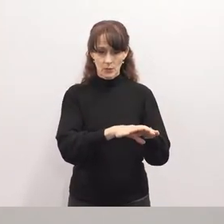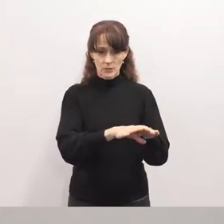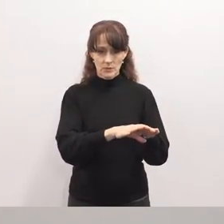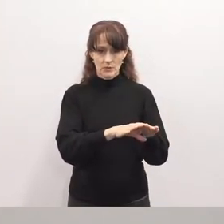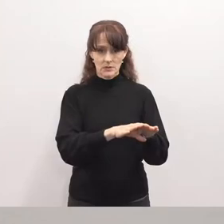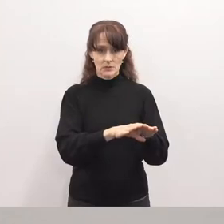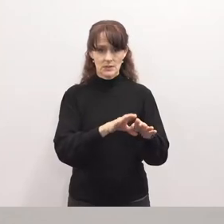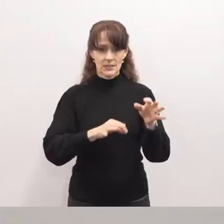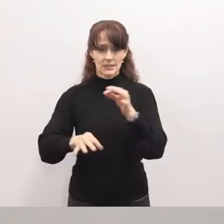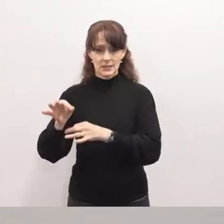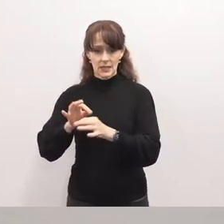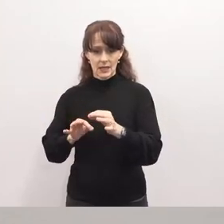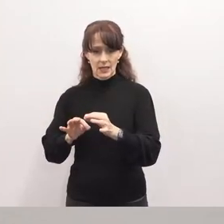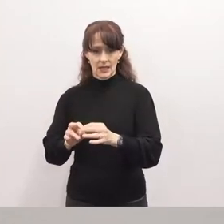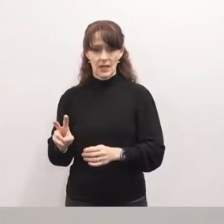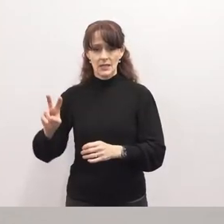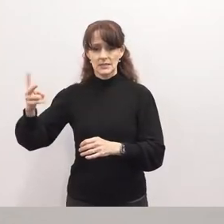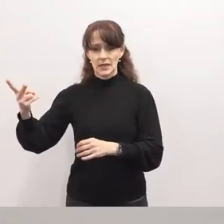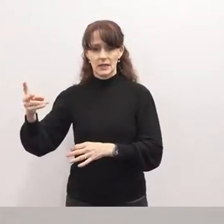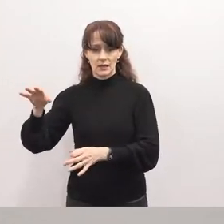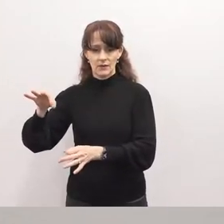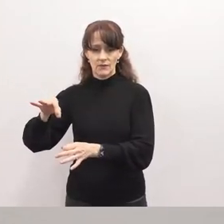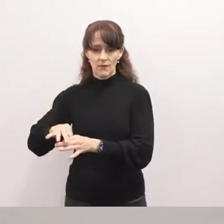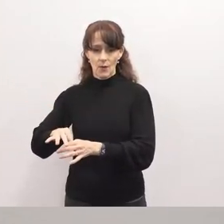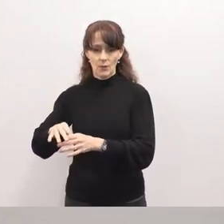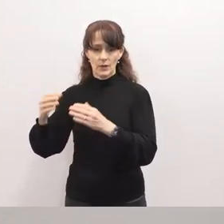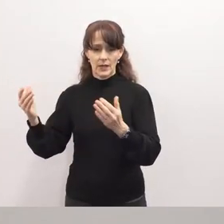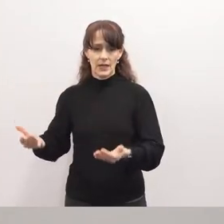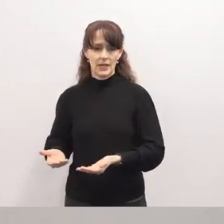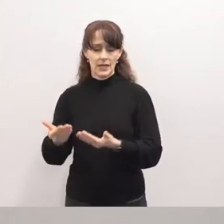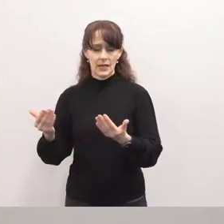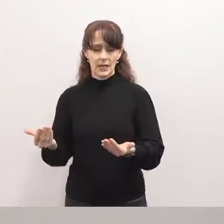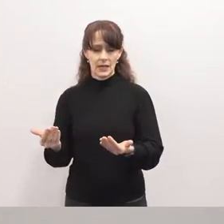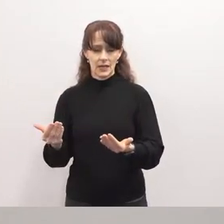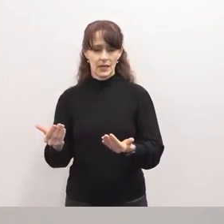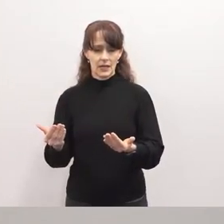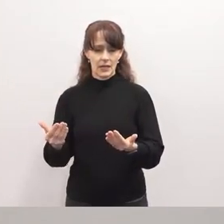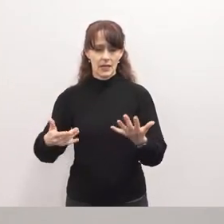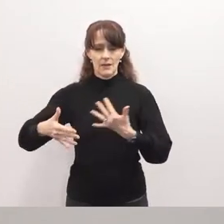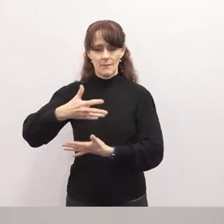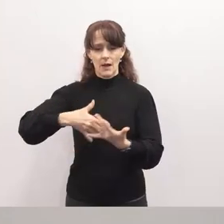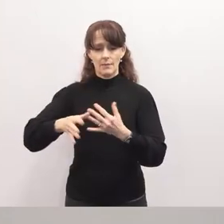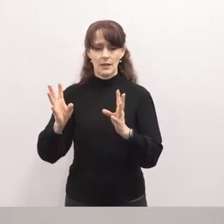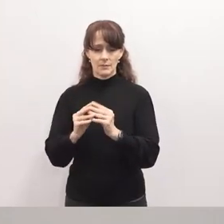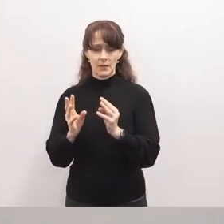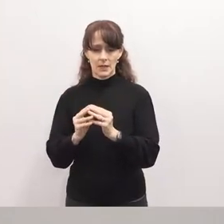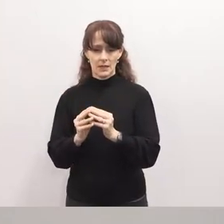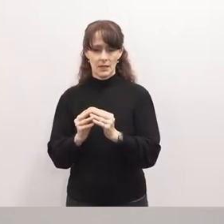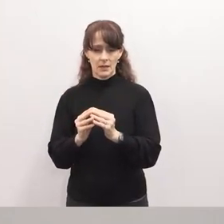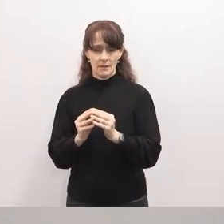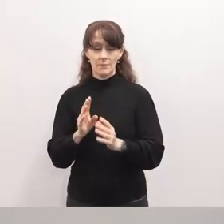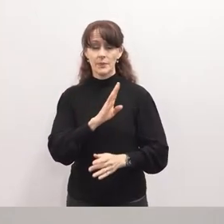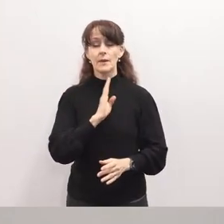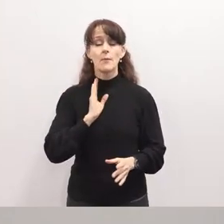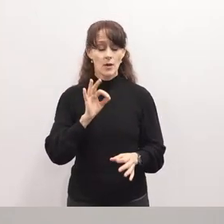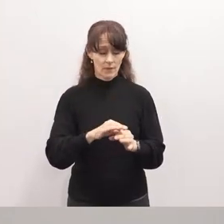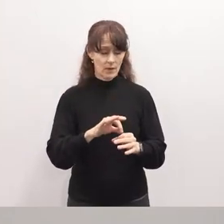as opposed to having a second vote here in the public meeting. So first, the board